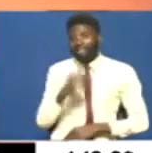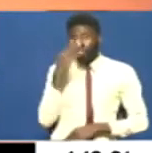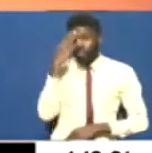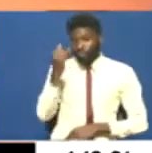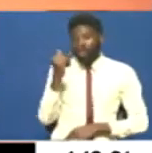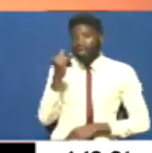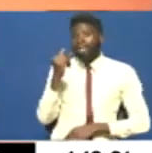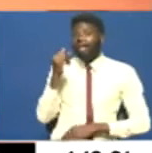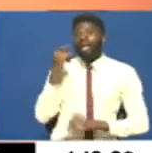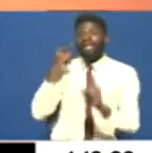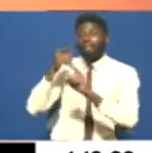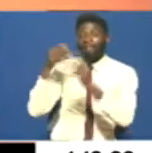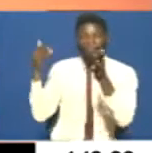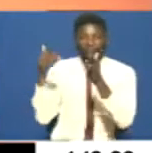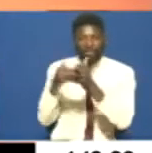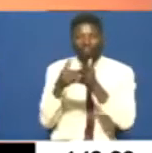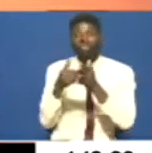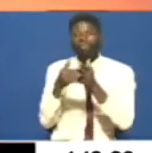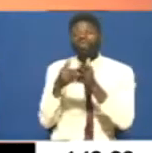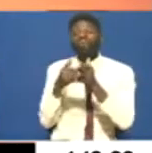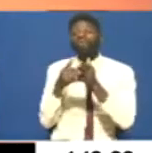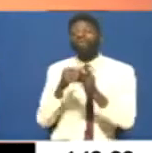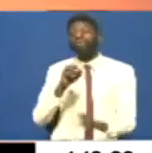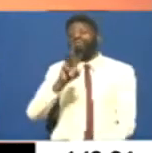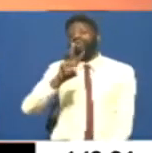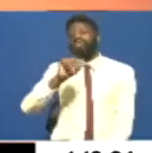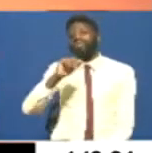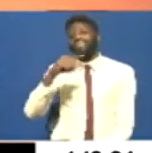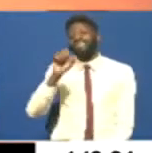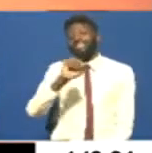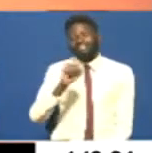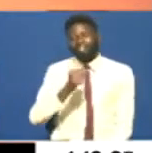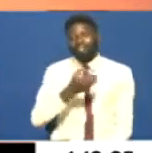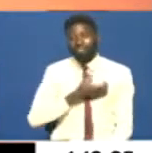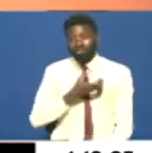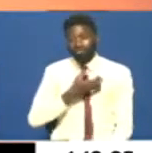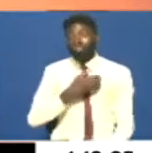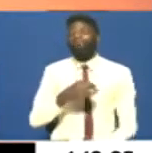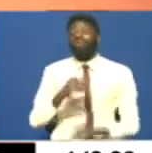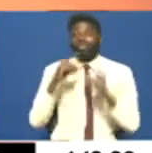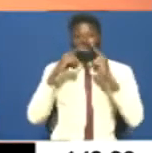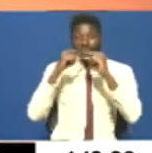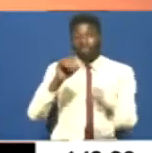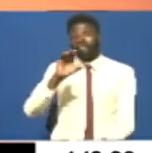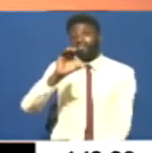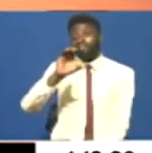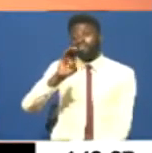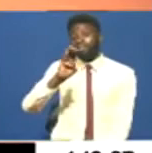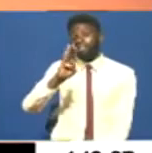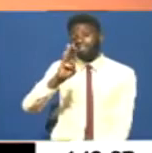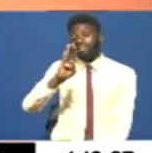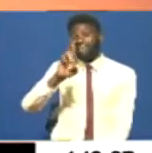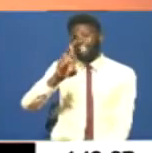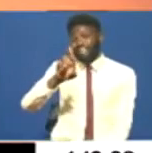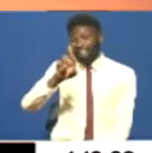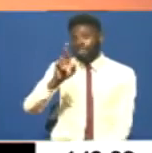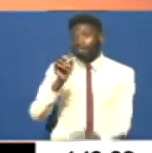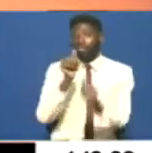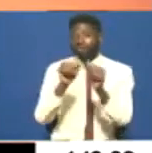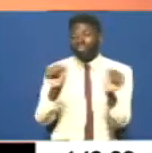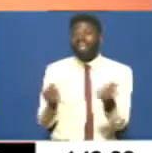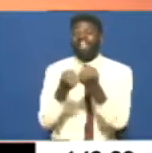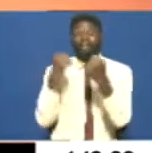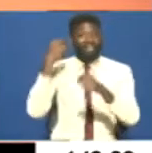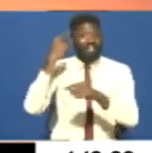of the Wages Council in court. The ministry has noted that the collective bargaining agreement that is conducted annually by